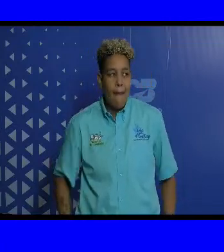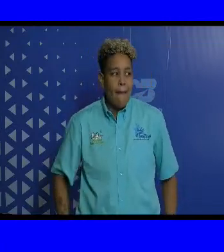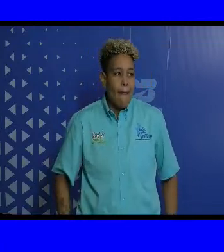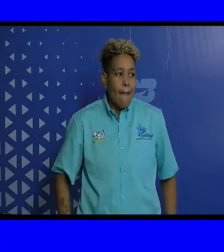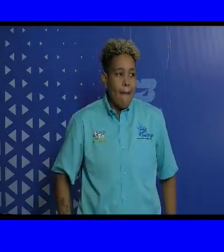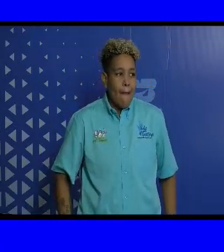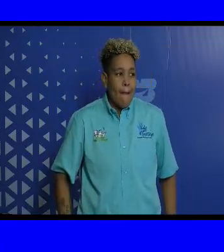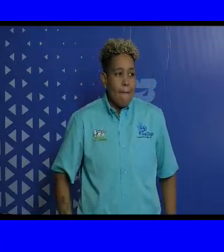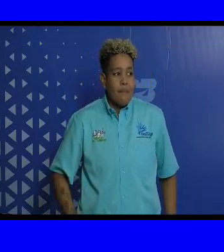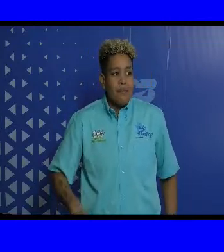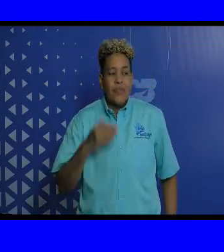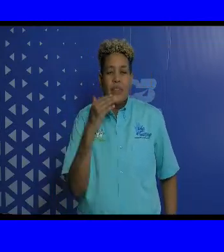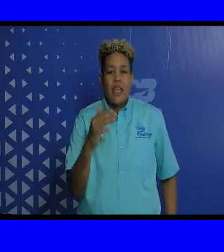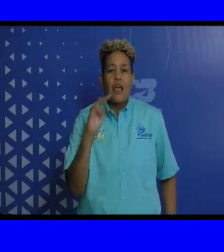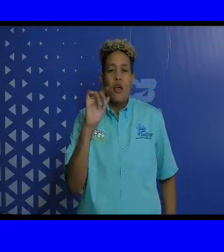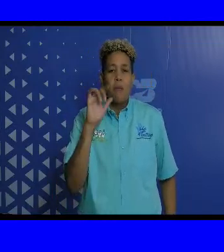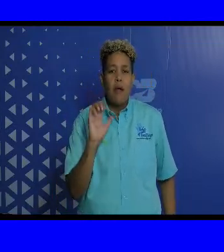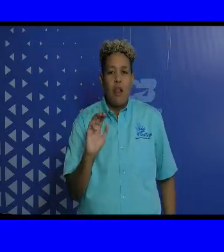Thank you, Malcolm.